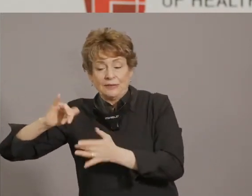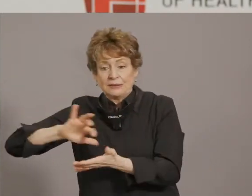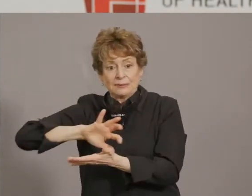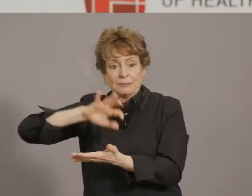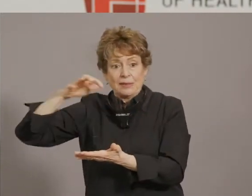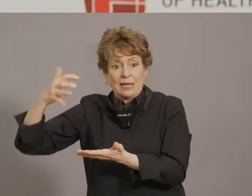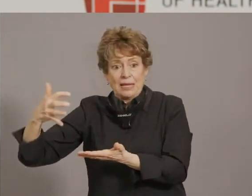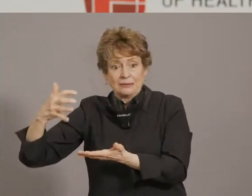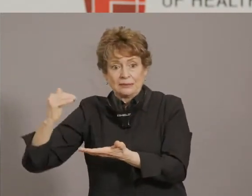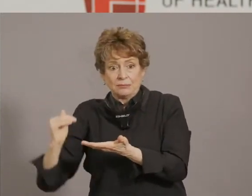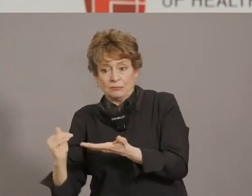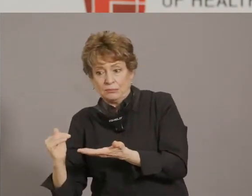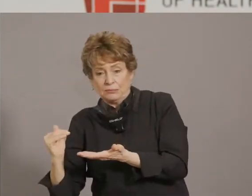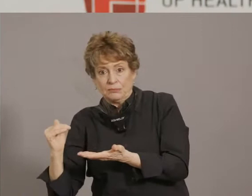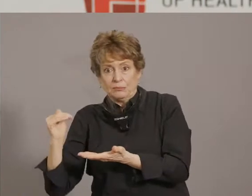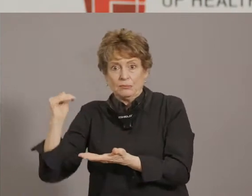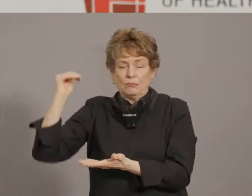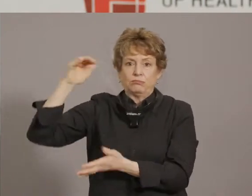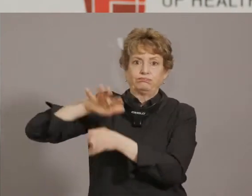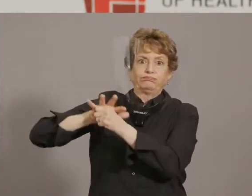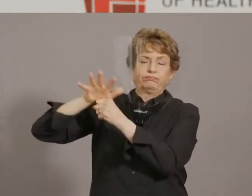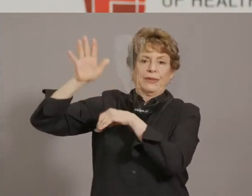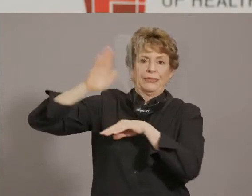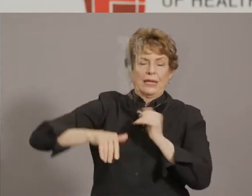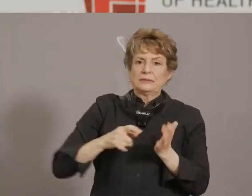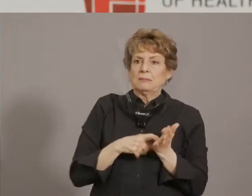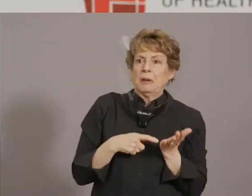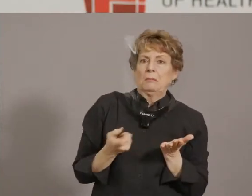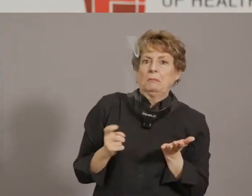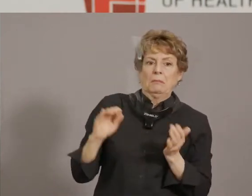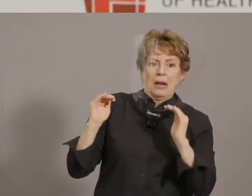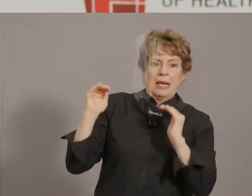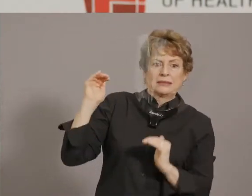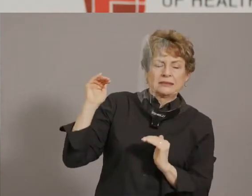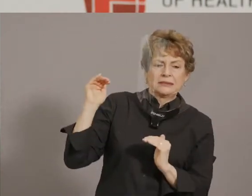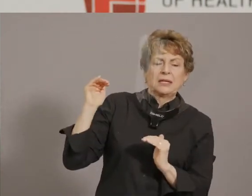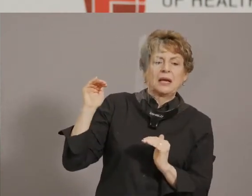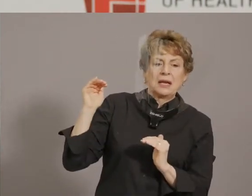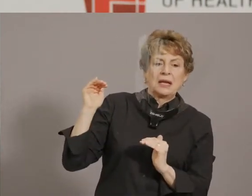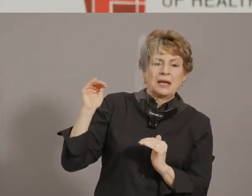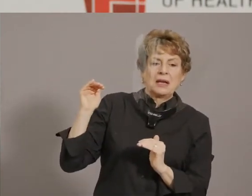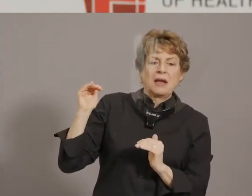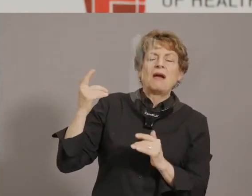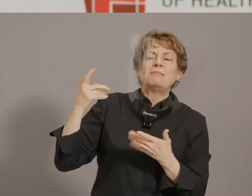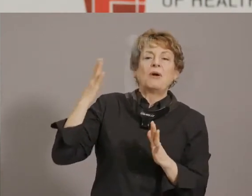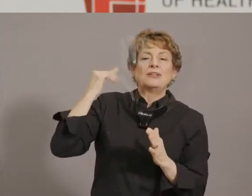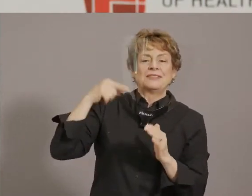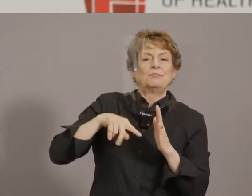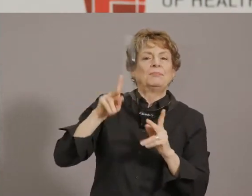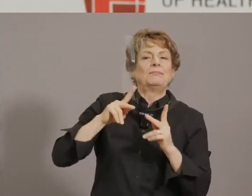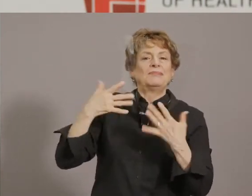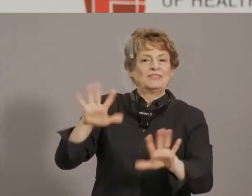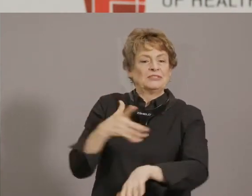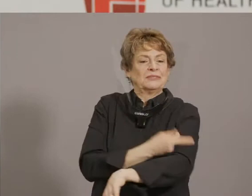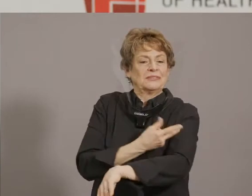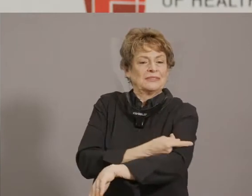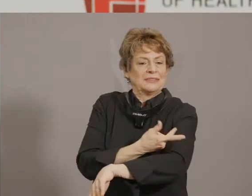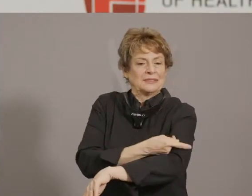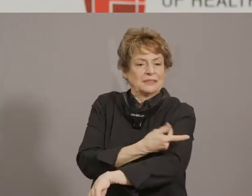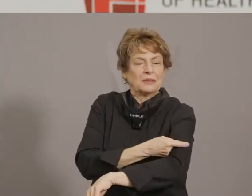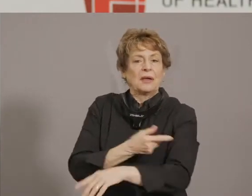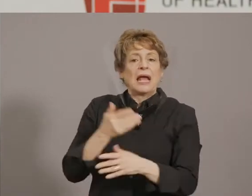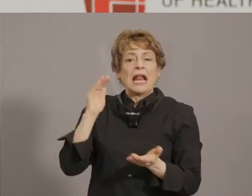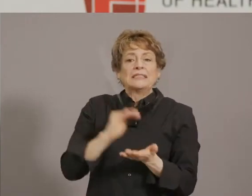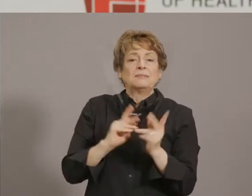don't want to get vaccinated. And so really tailoring the communication strategy and encouraging,